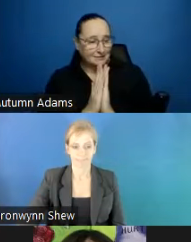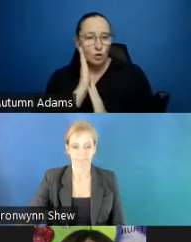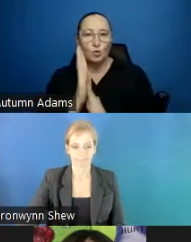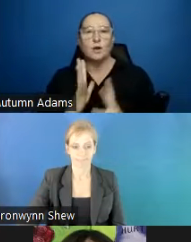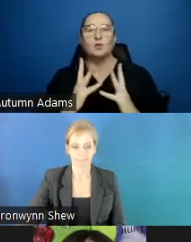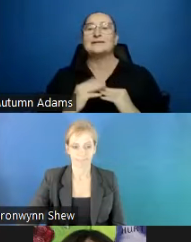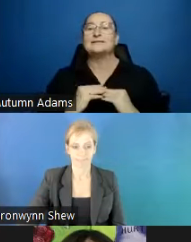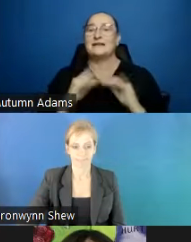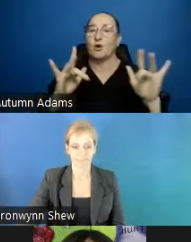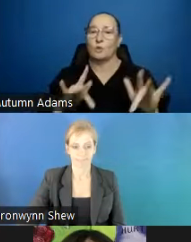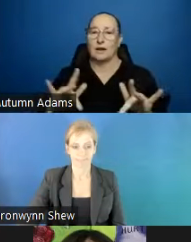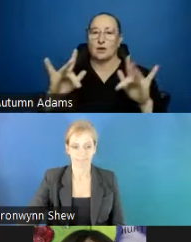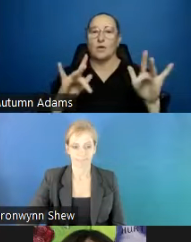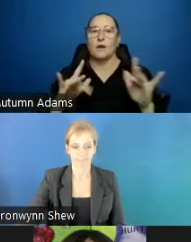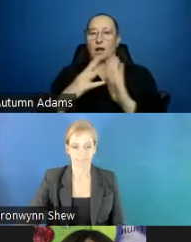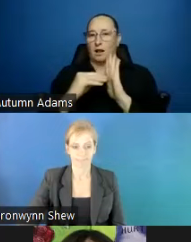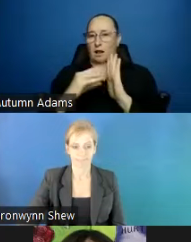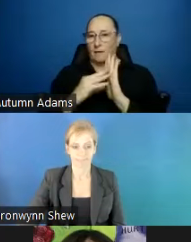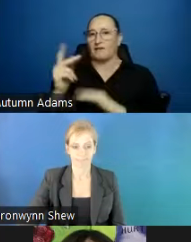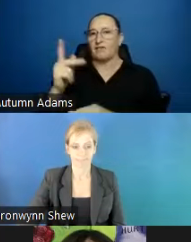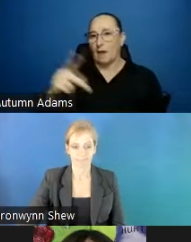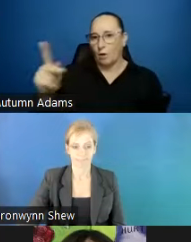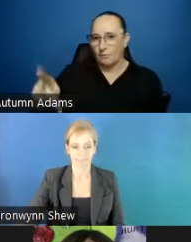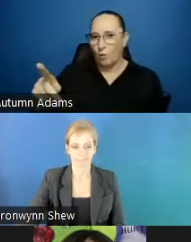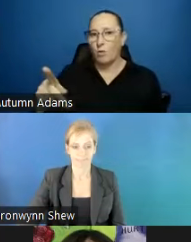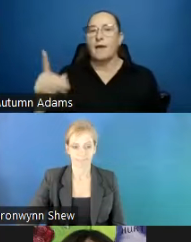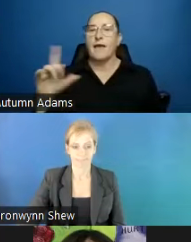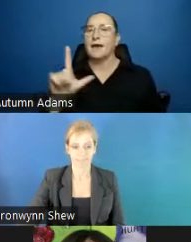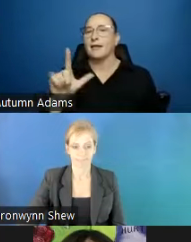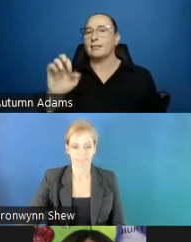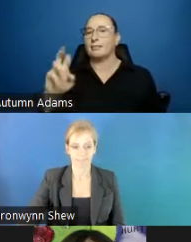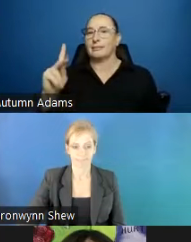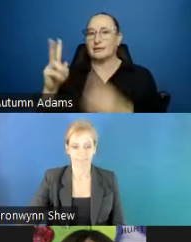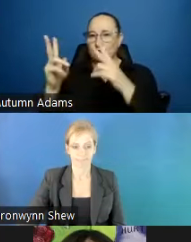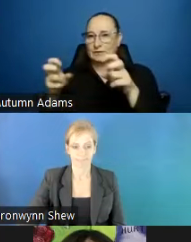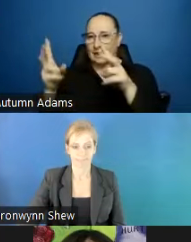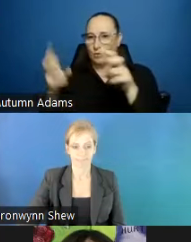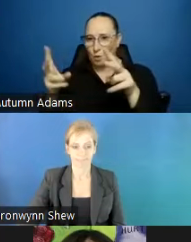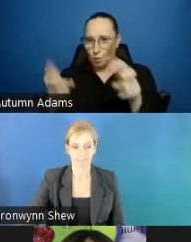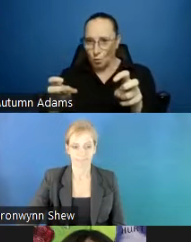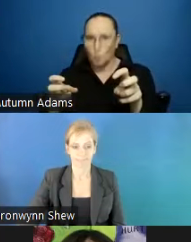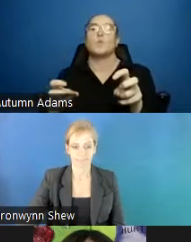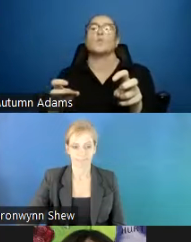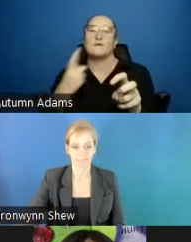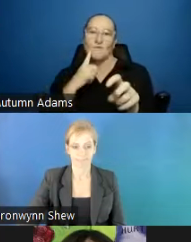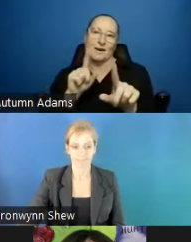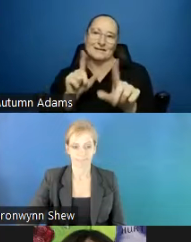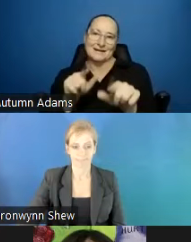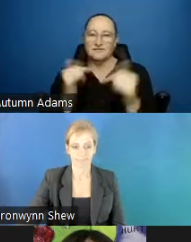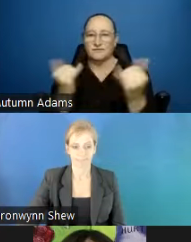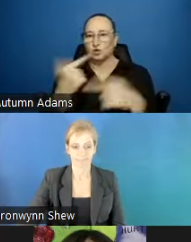to a downloadable certificate of attendance for today's session. So thank you so much. Watch for